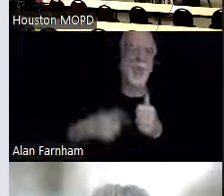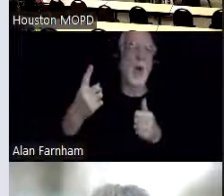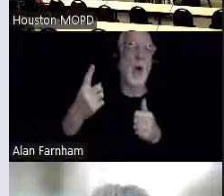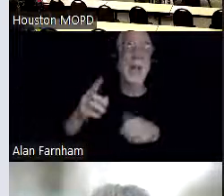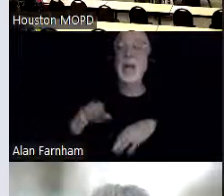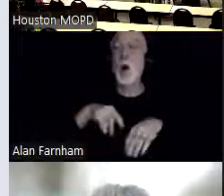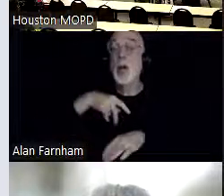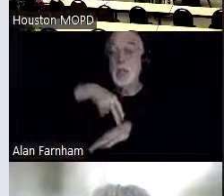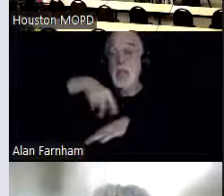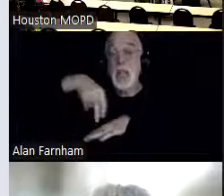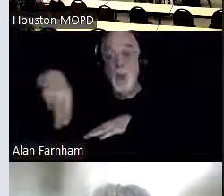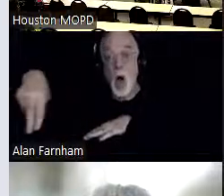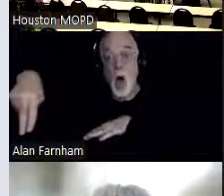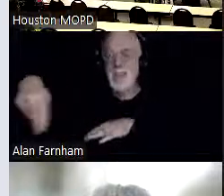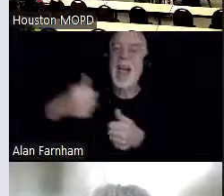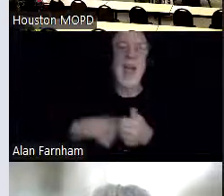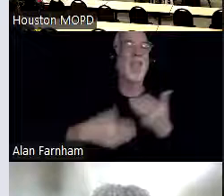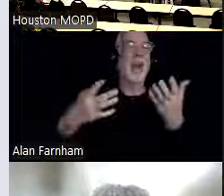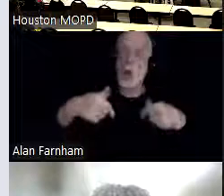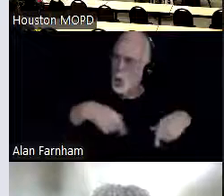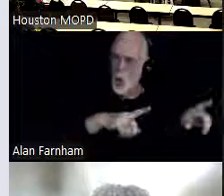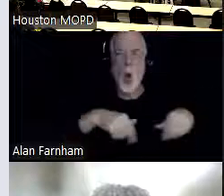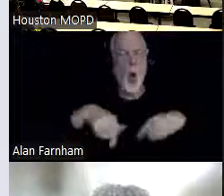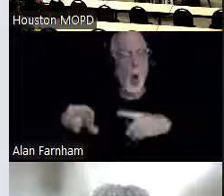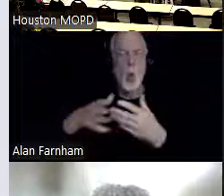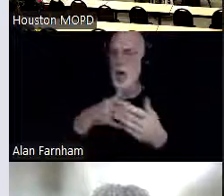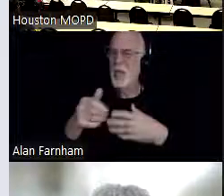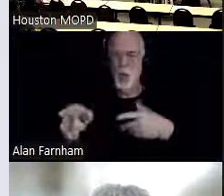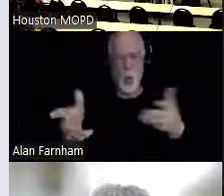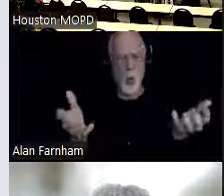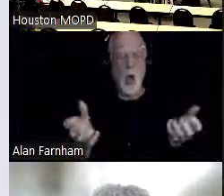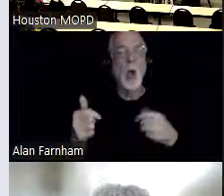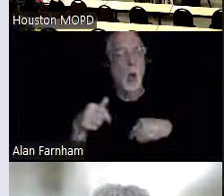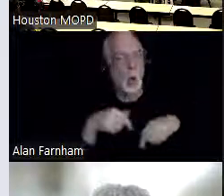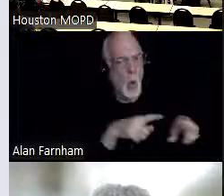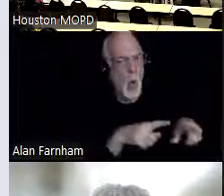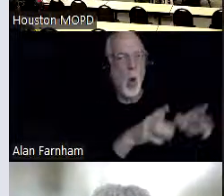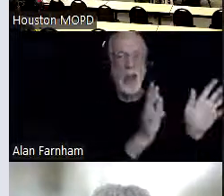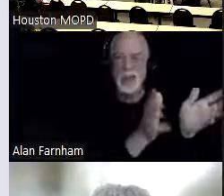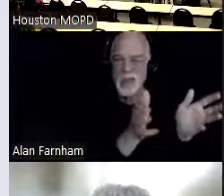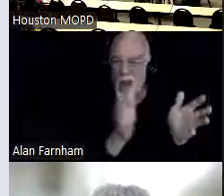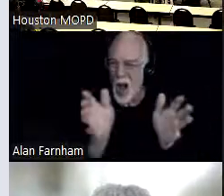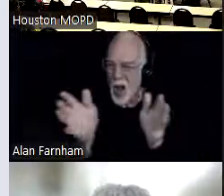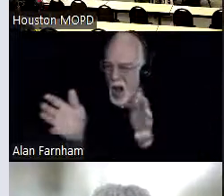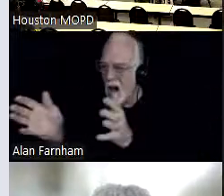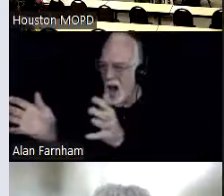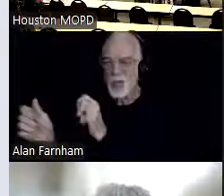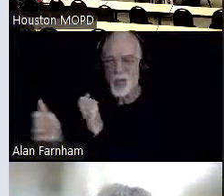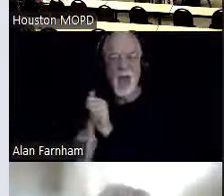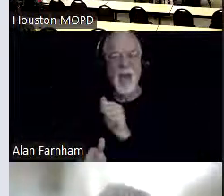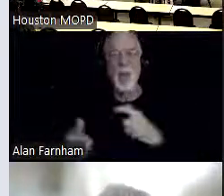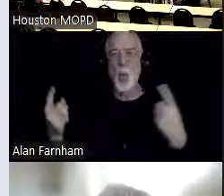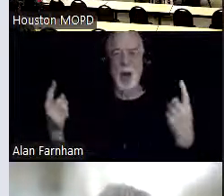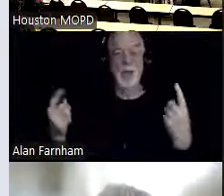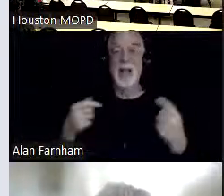everyone. Go where you want to go. Talk to everyone. Tell everyone